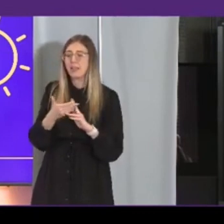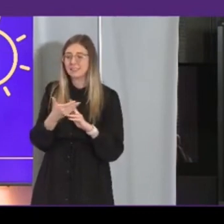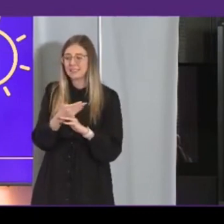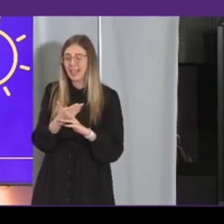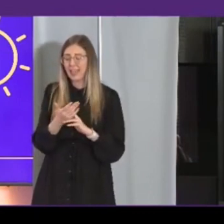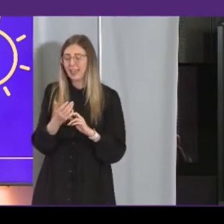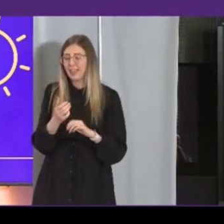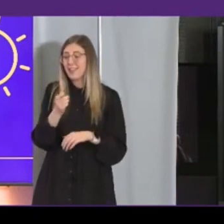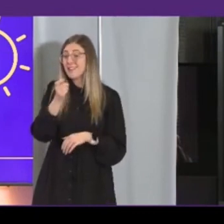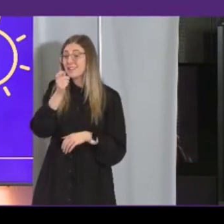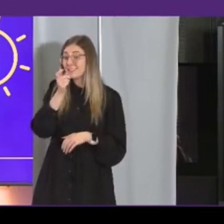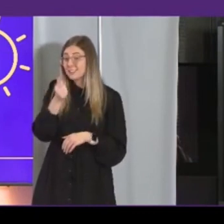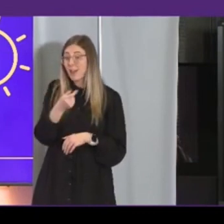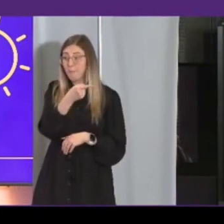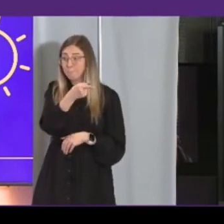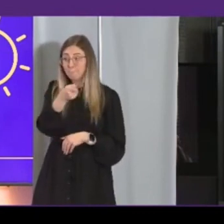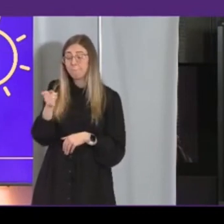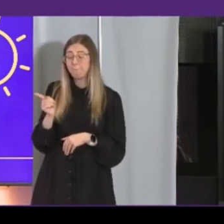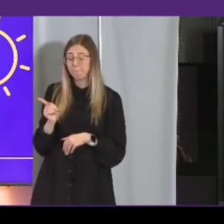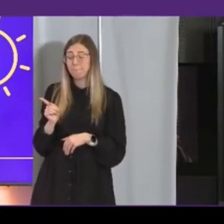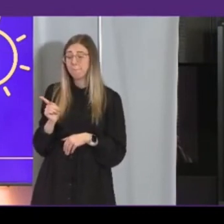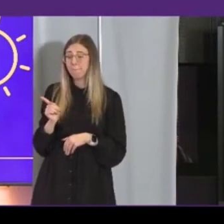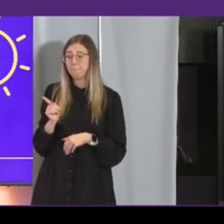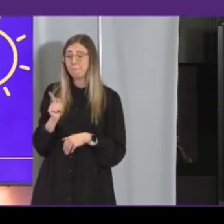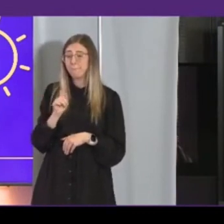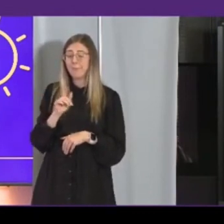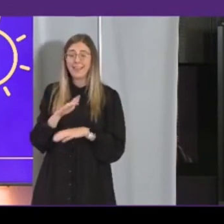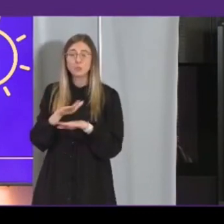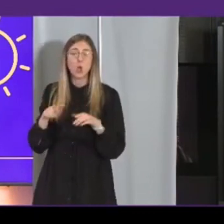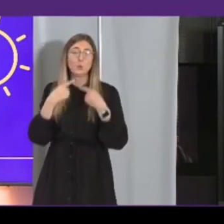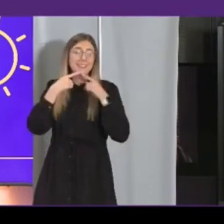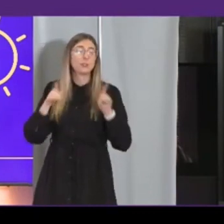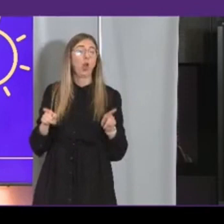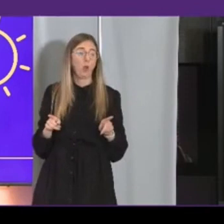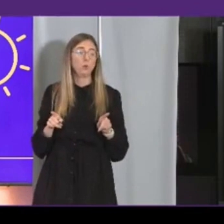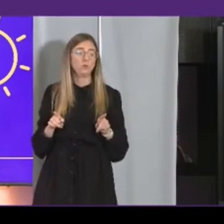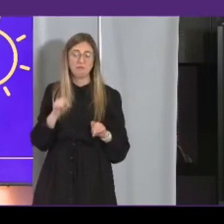large proportion of the population that don't, to be honest.